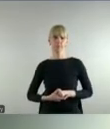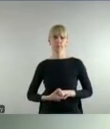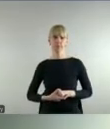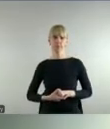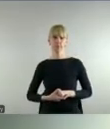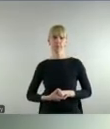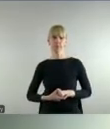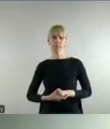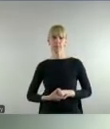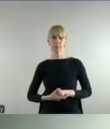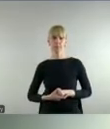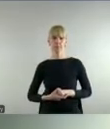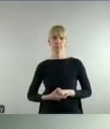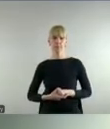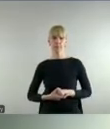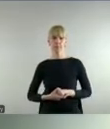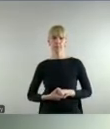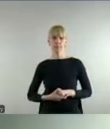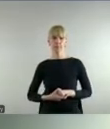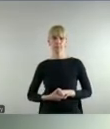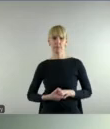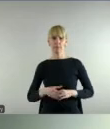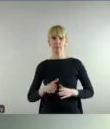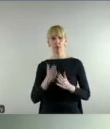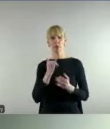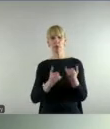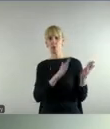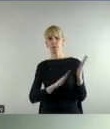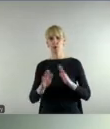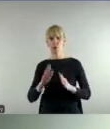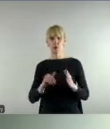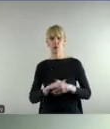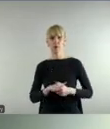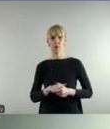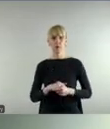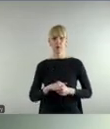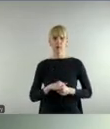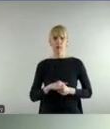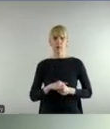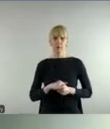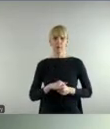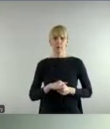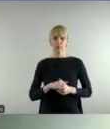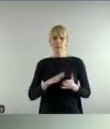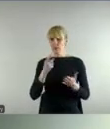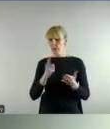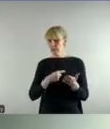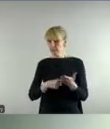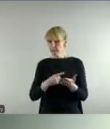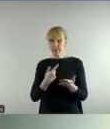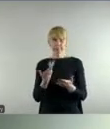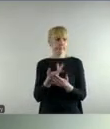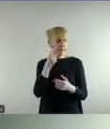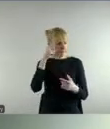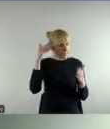So when we think about emergency preparedness, there's often a lot of focus on government response, emergency and healthcare systems, and large-scale